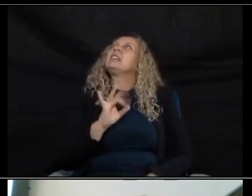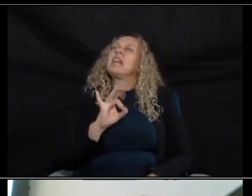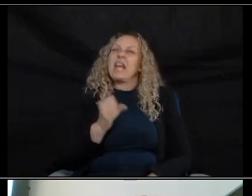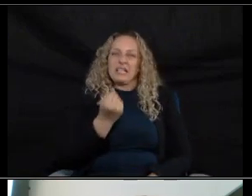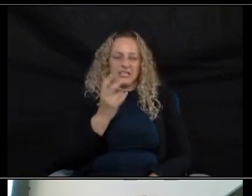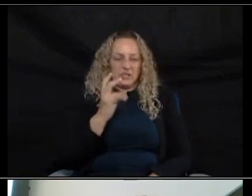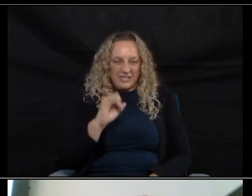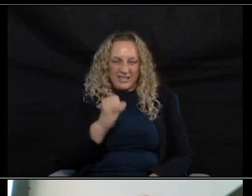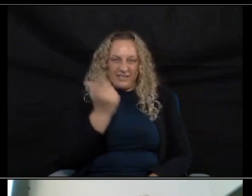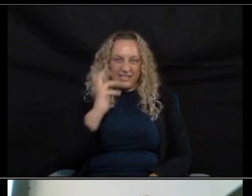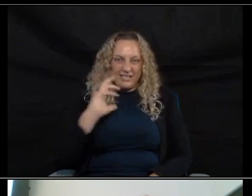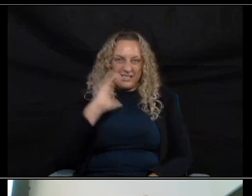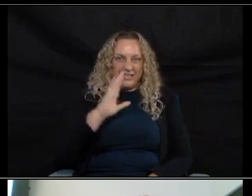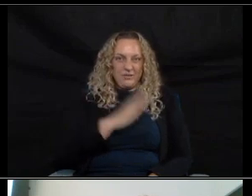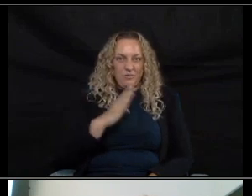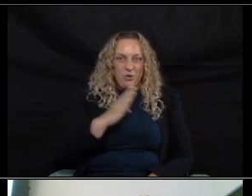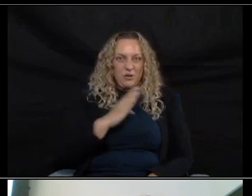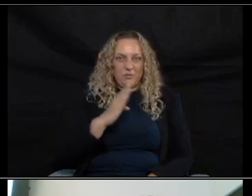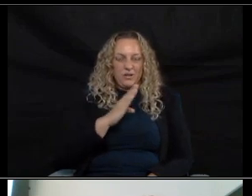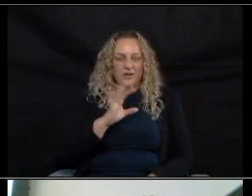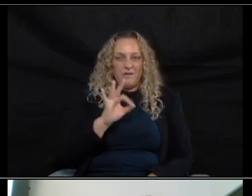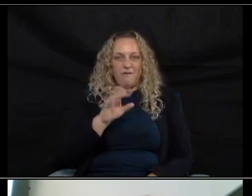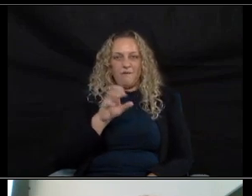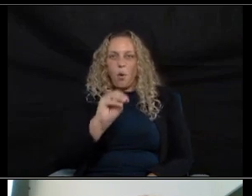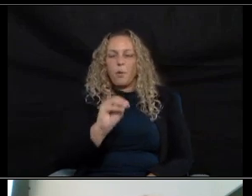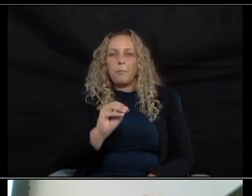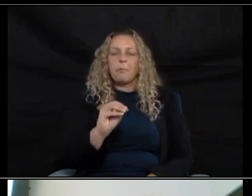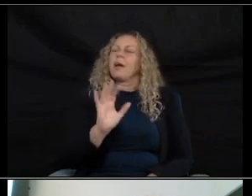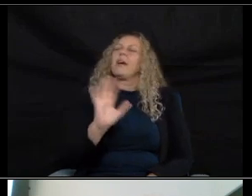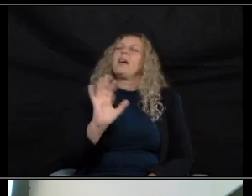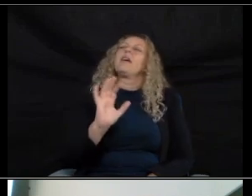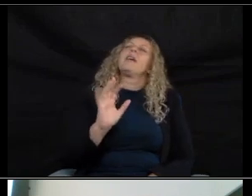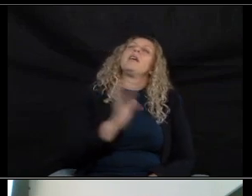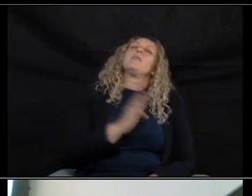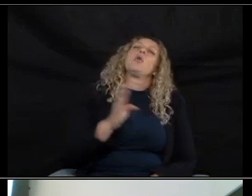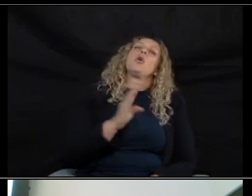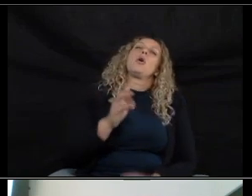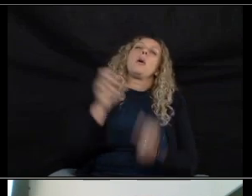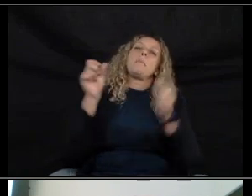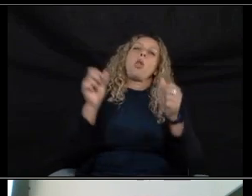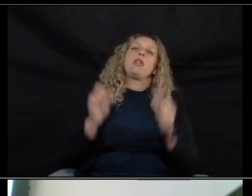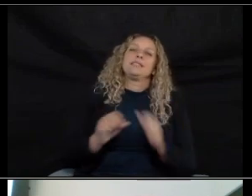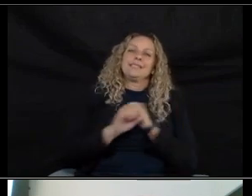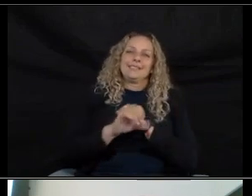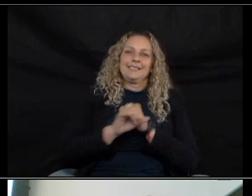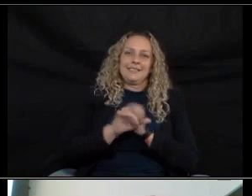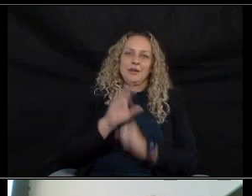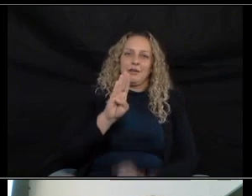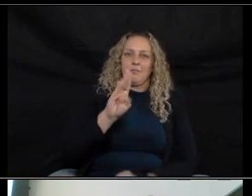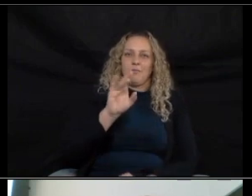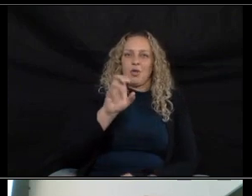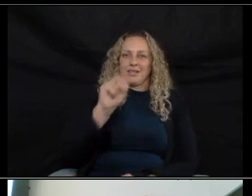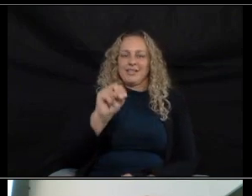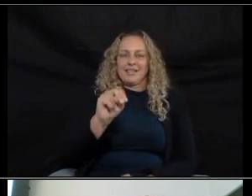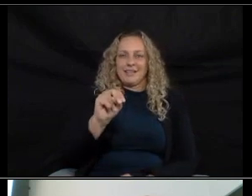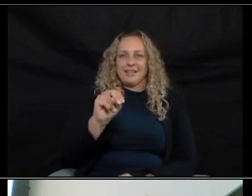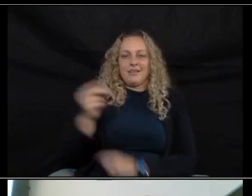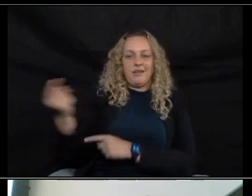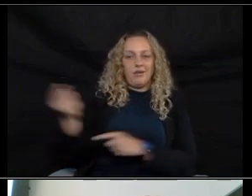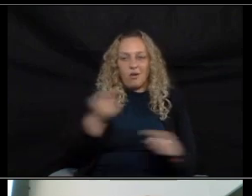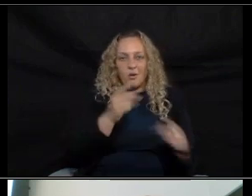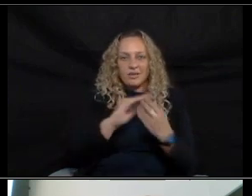or 70s with the Boynton Forum or Boynton Bulletin, that's what it was called, of all the things that were going on